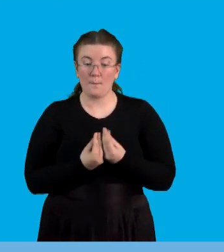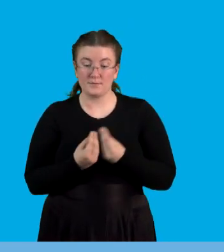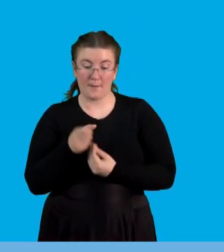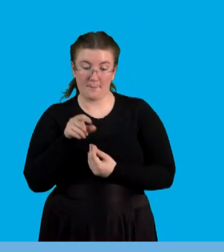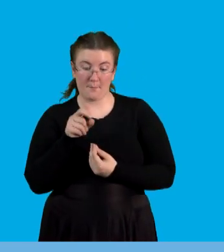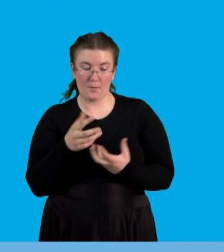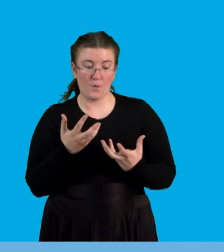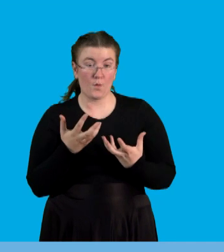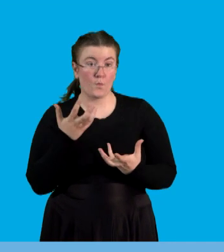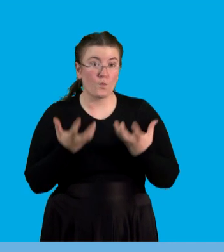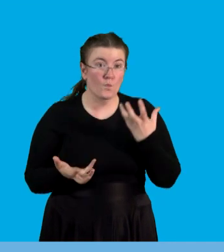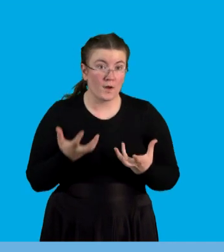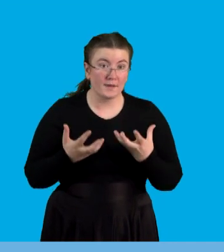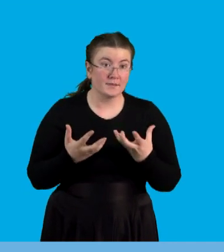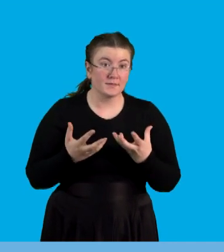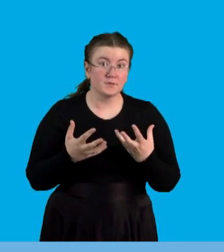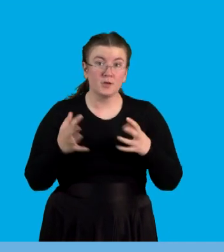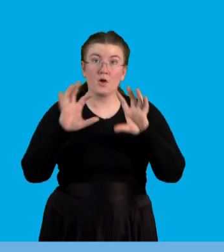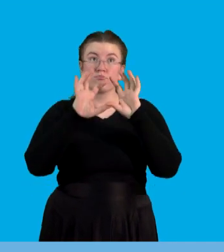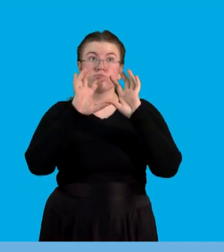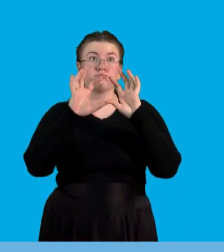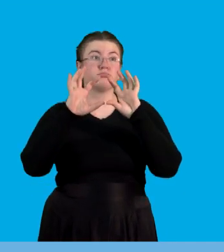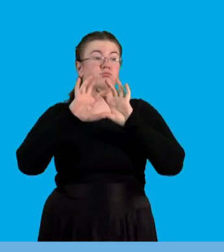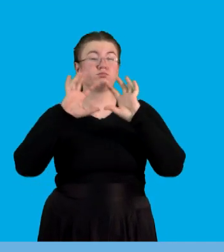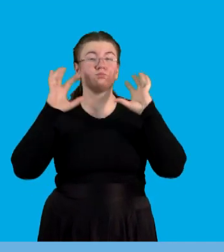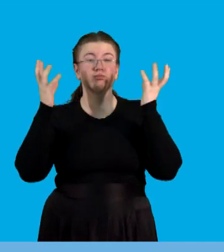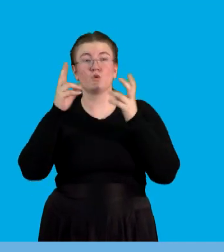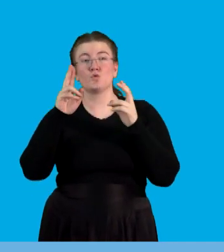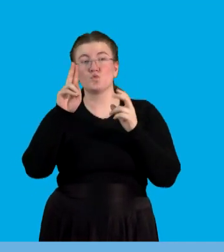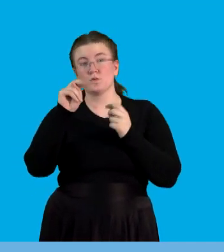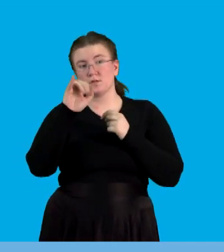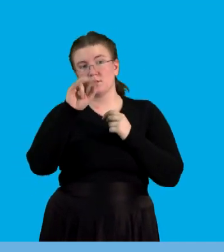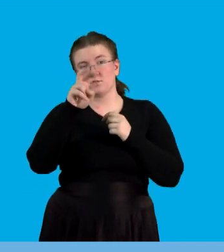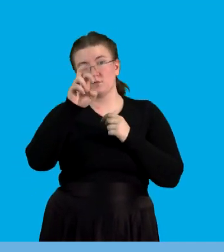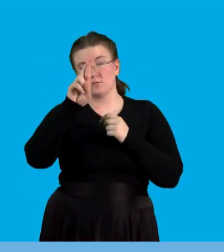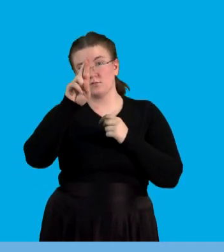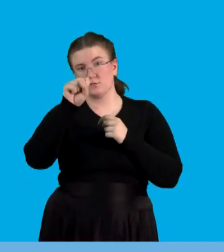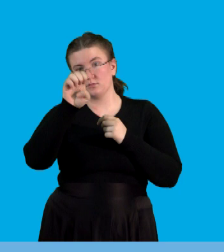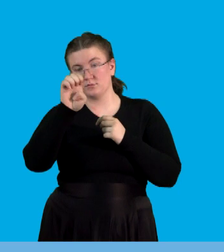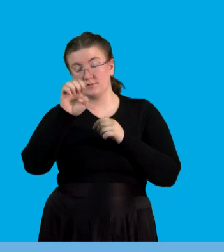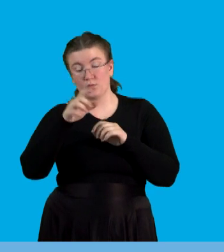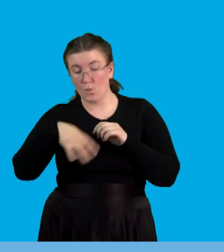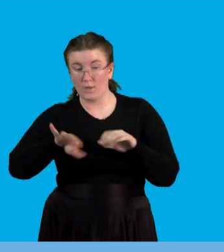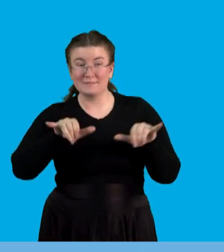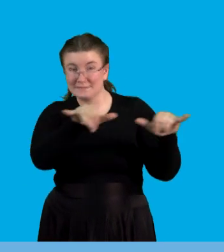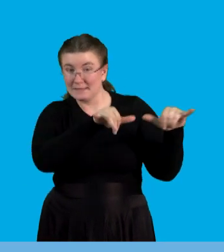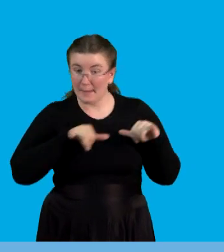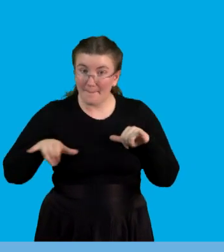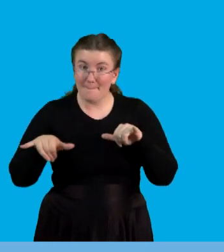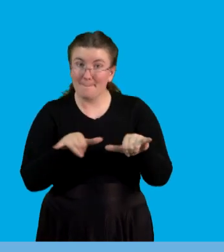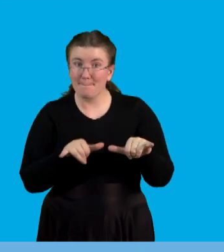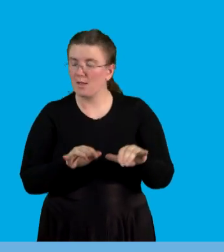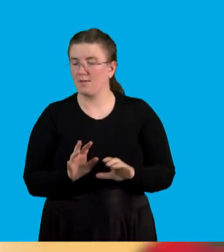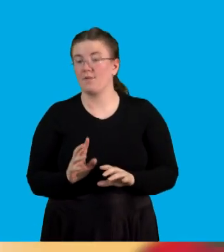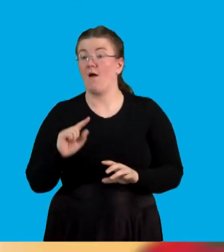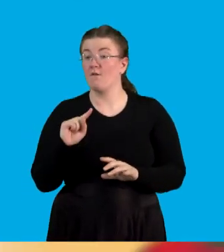same everywhere in the universe? And we need to explain why we are saying that. So first of all, the weight of an